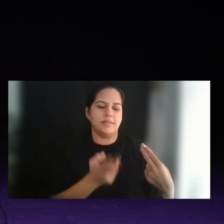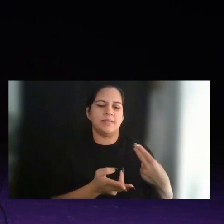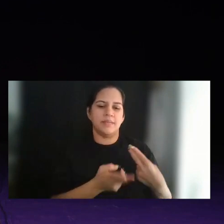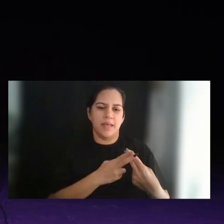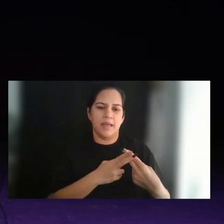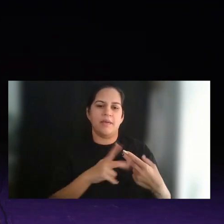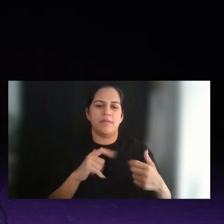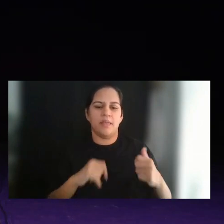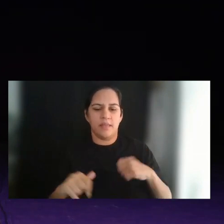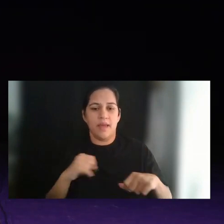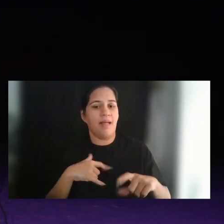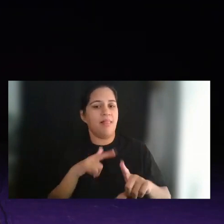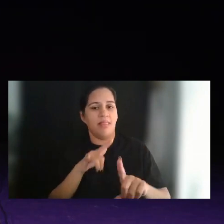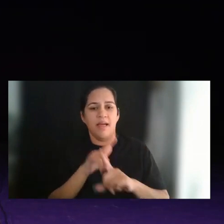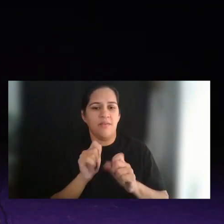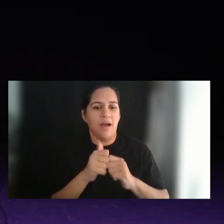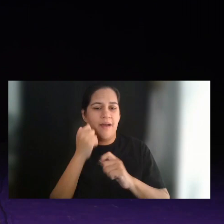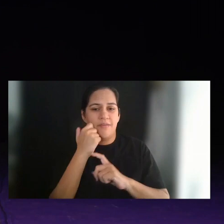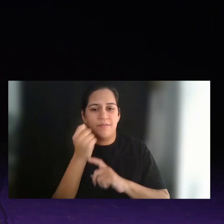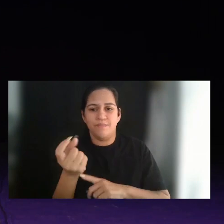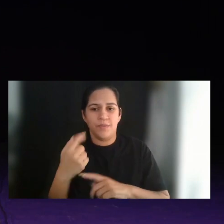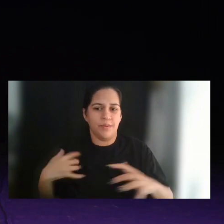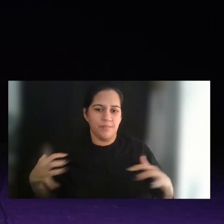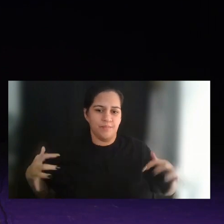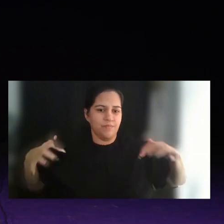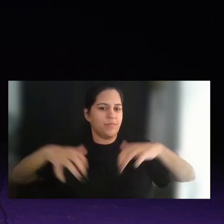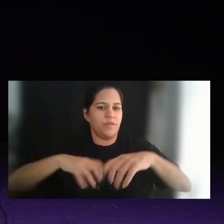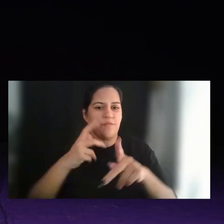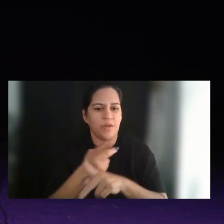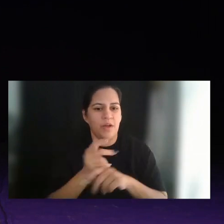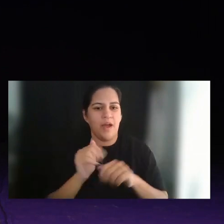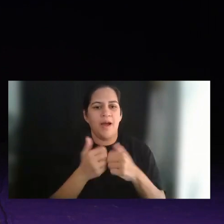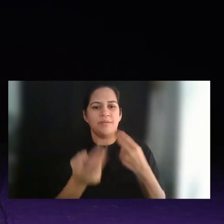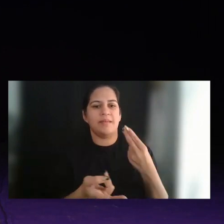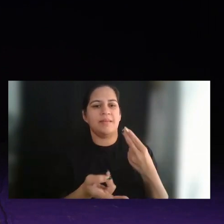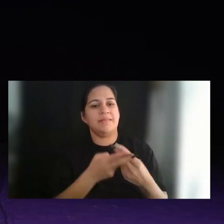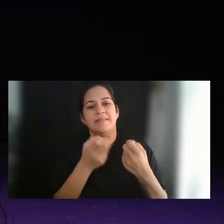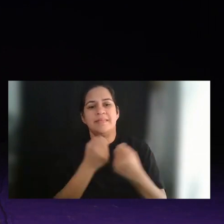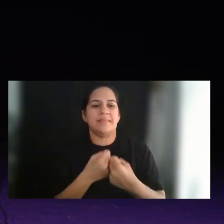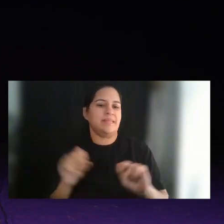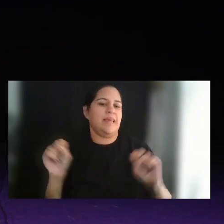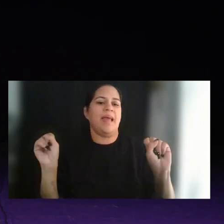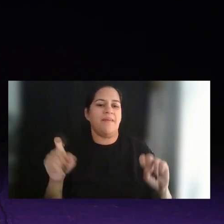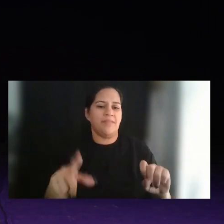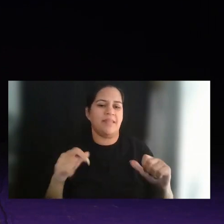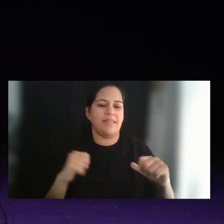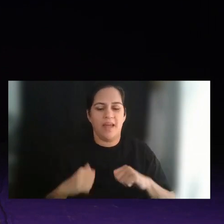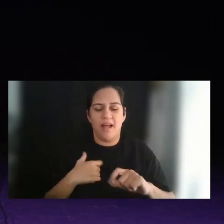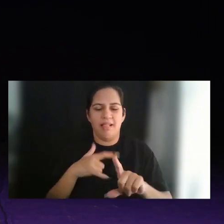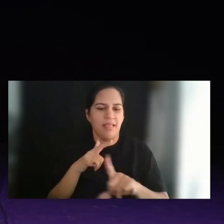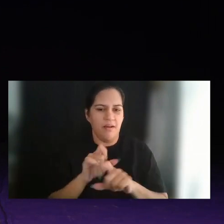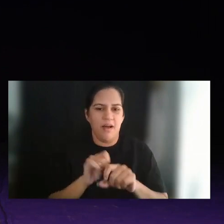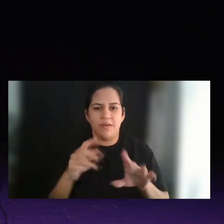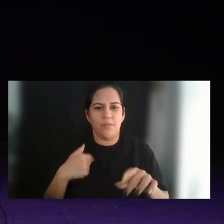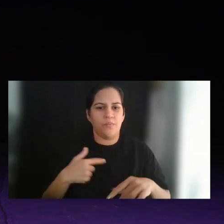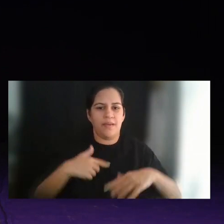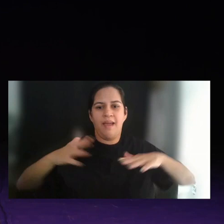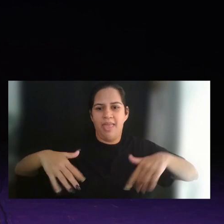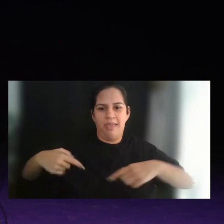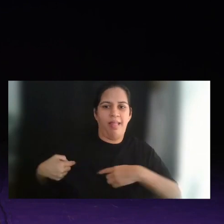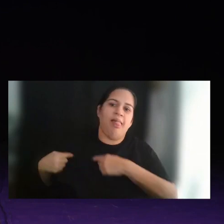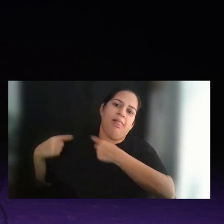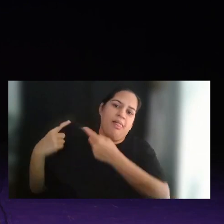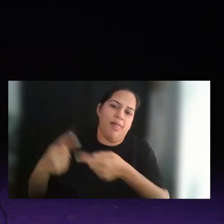year we get together and try to figure out how to save the theater. And I love that, obviously we haven't done it yet.